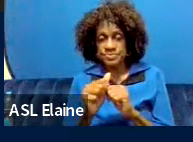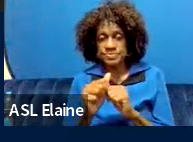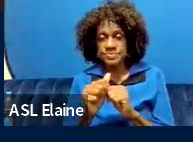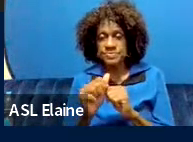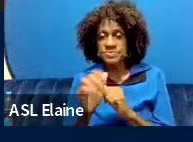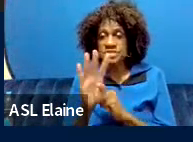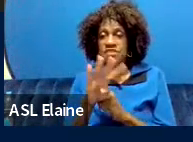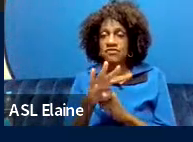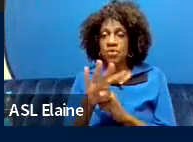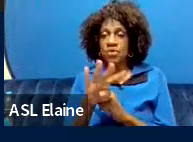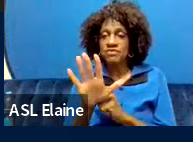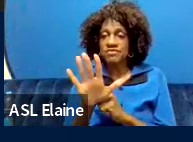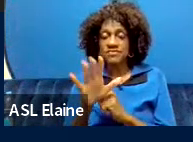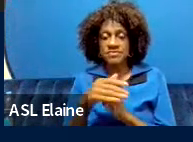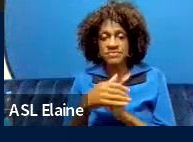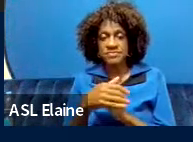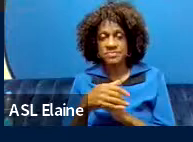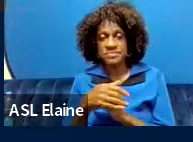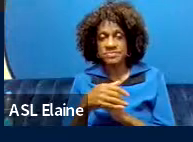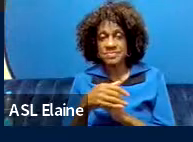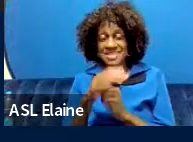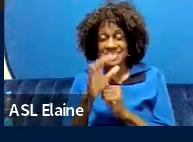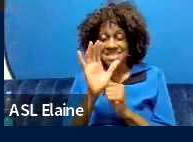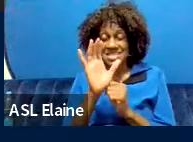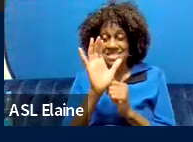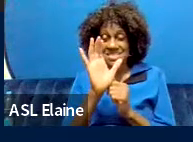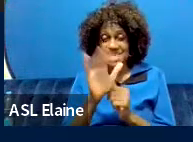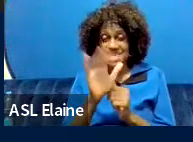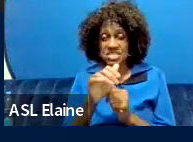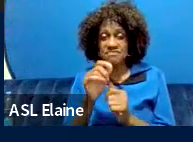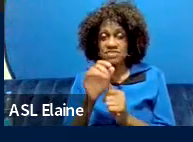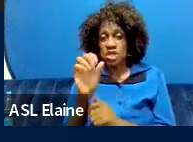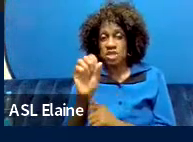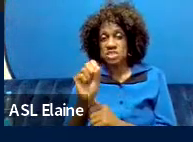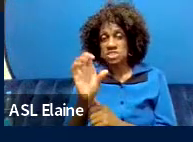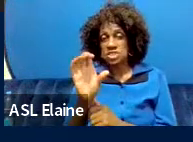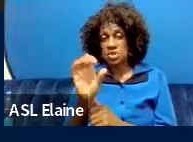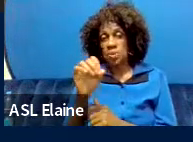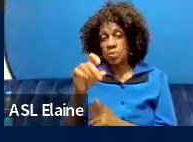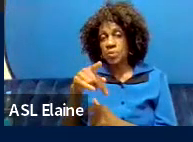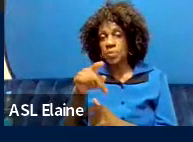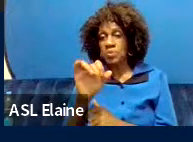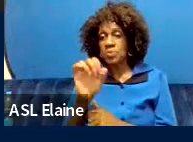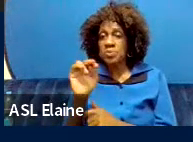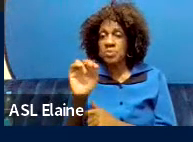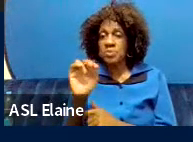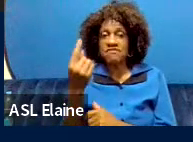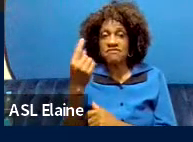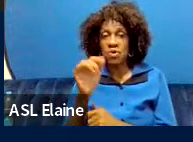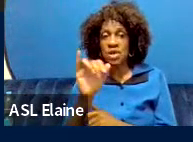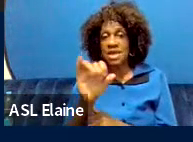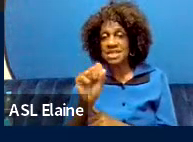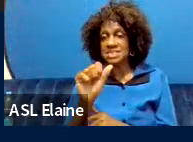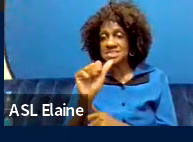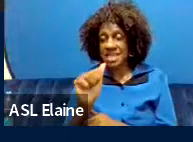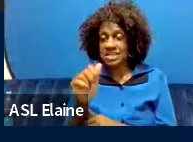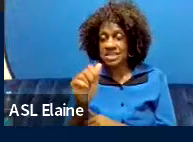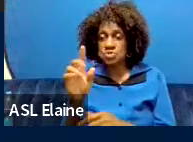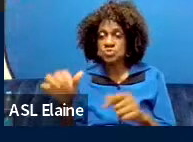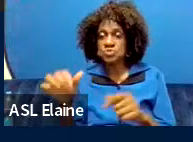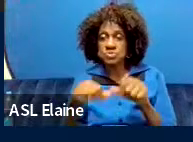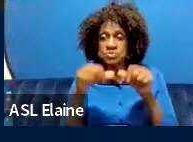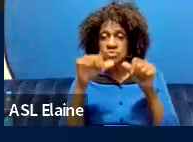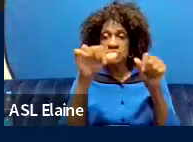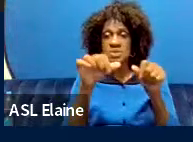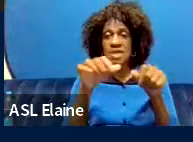Slide 45. This slide addresses the scoping for the ISA, which must be used to label or provide direction